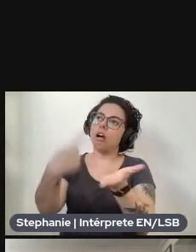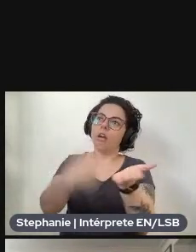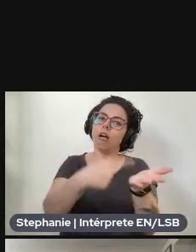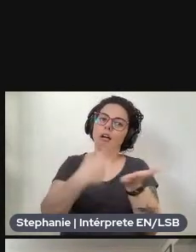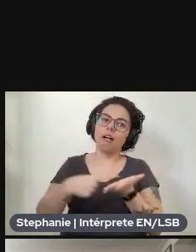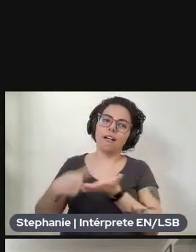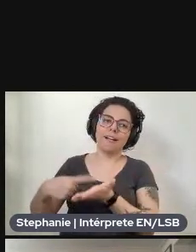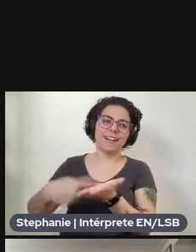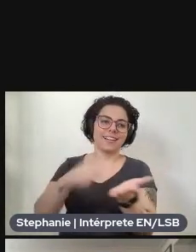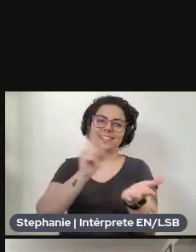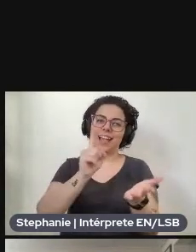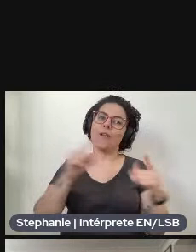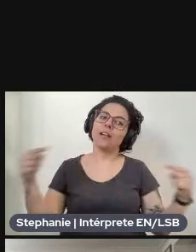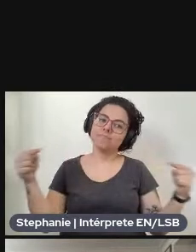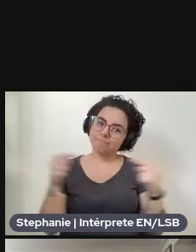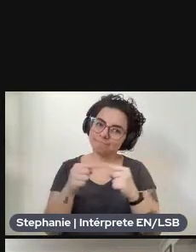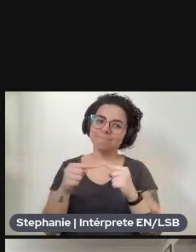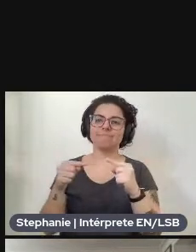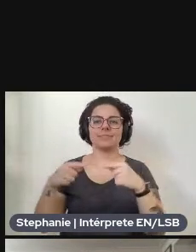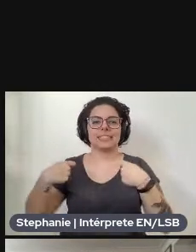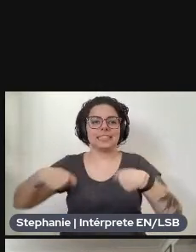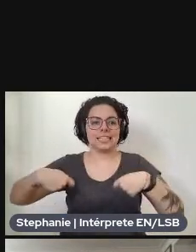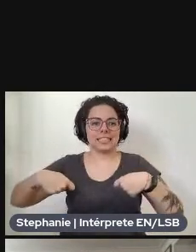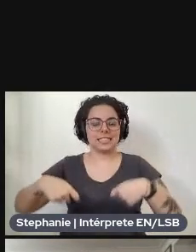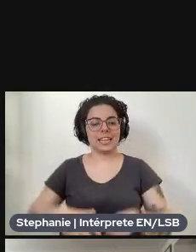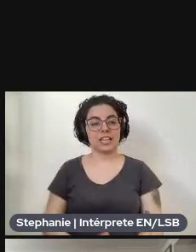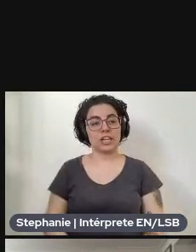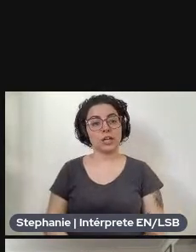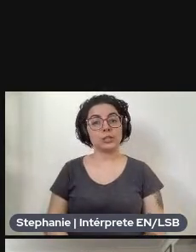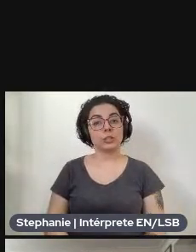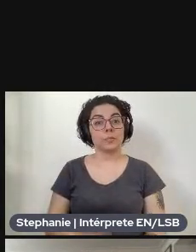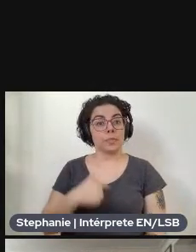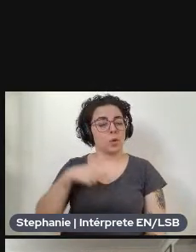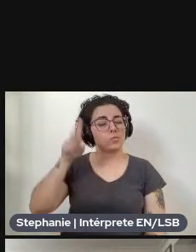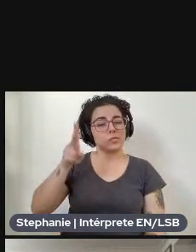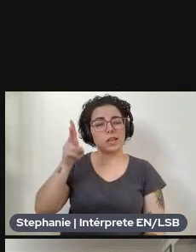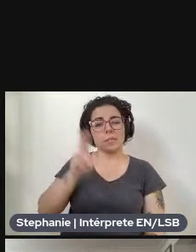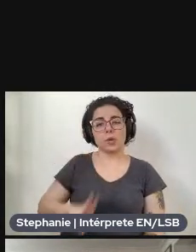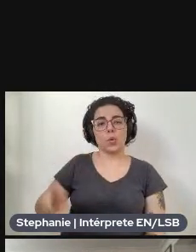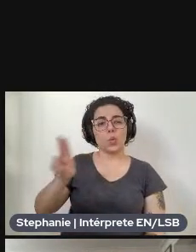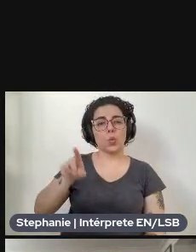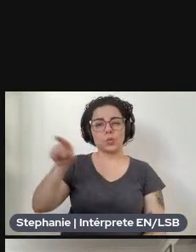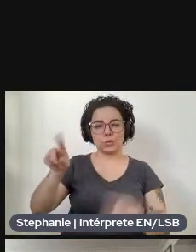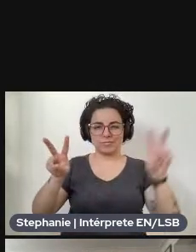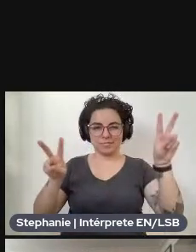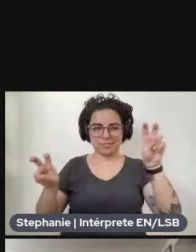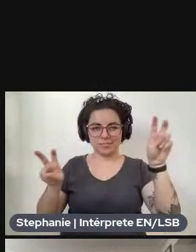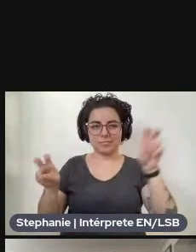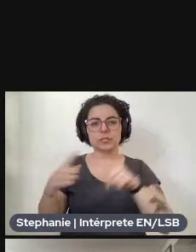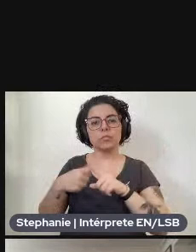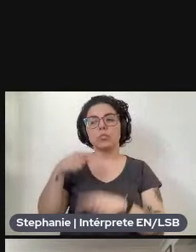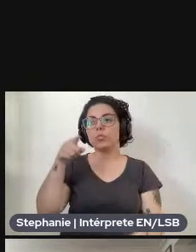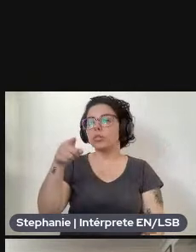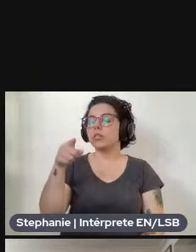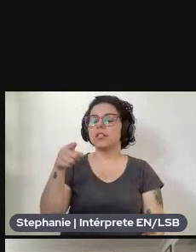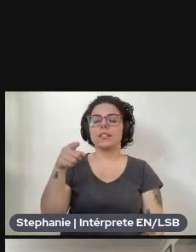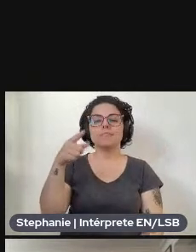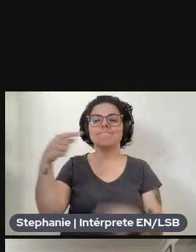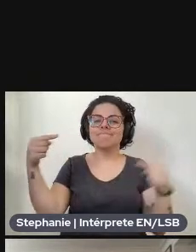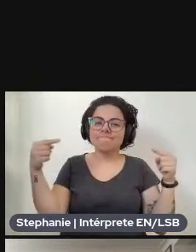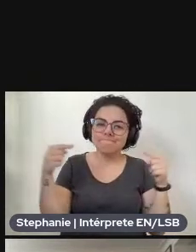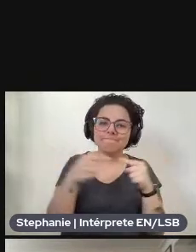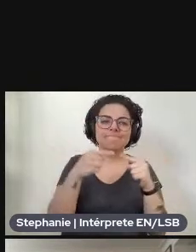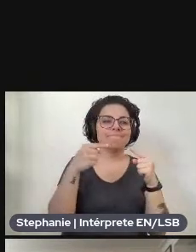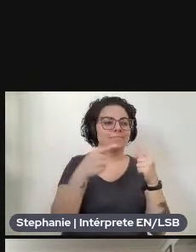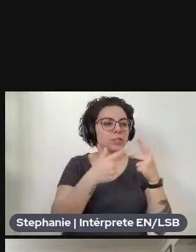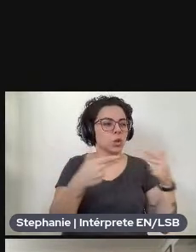muito este fragmento de Halliday porque ele levanta várias questões e, de alguma forma,